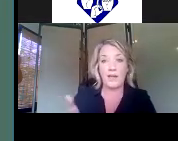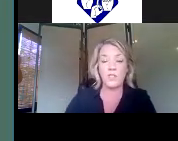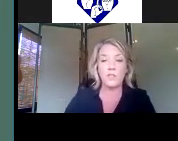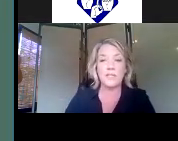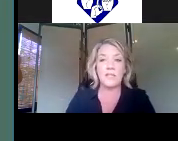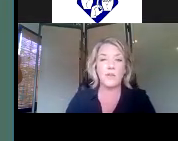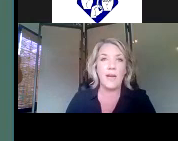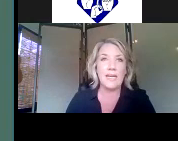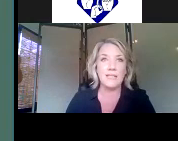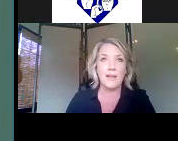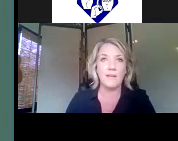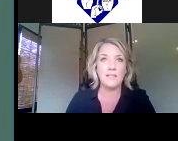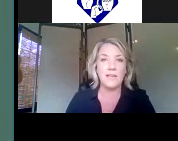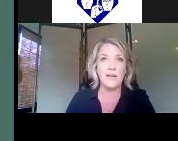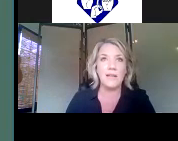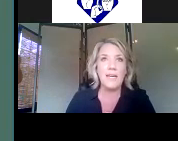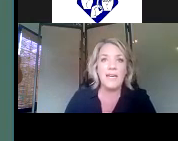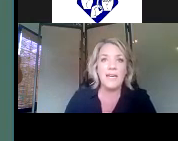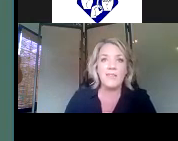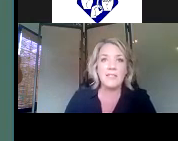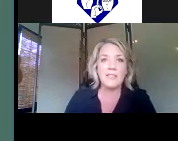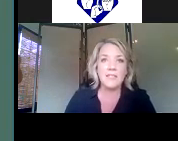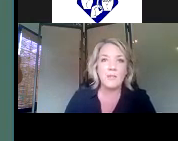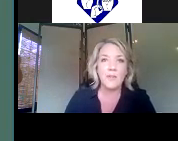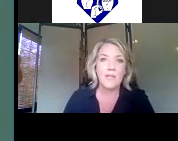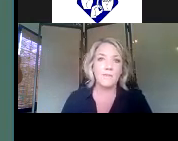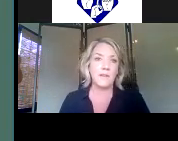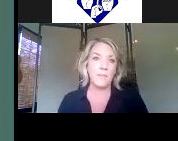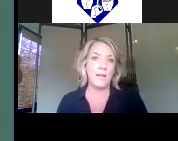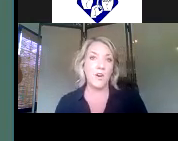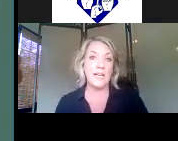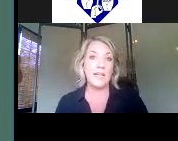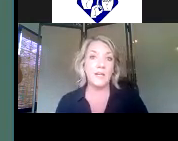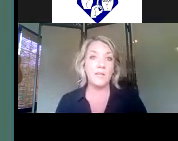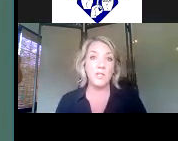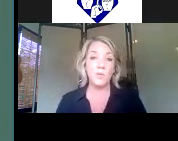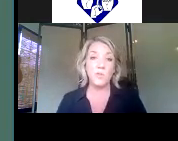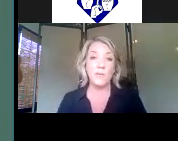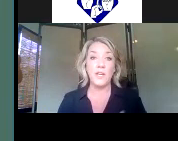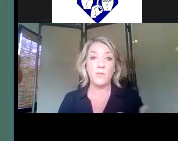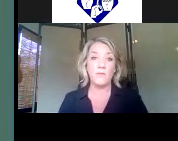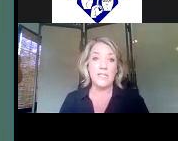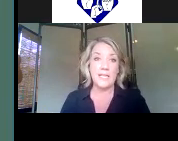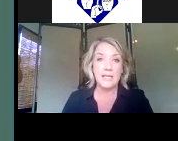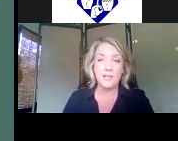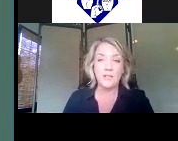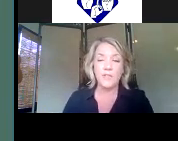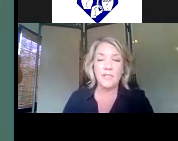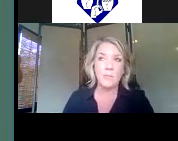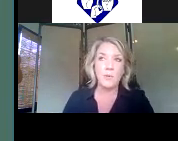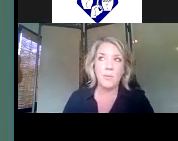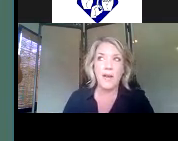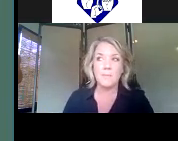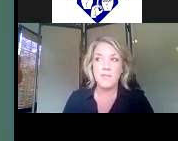communication guide, which you can see on the right-hand side of the slide. And this assists with deaf, deafblind, and hard of hearing individuals when they go in for testing. So